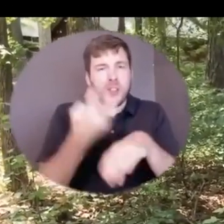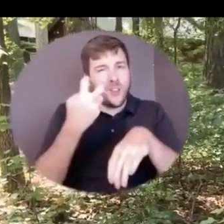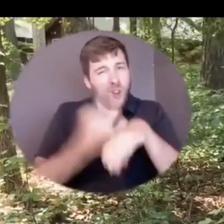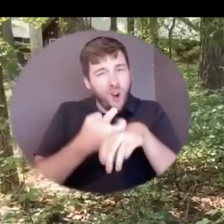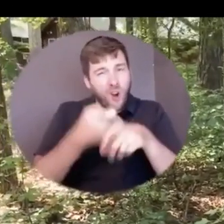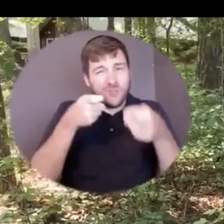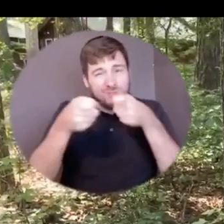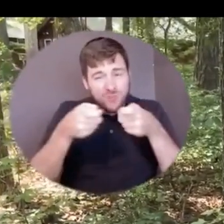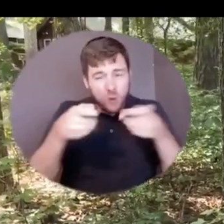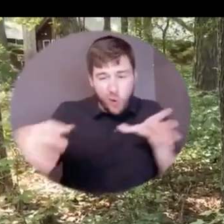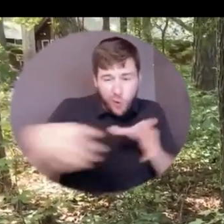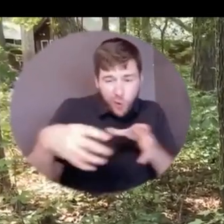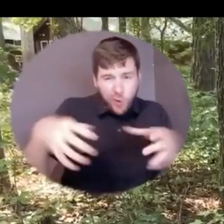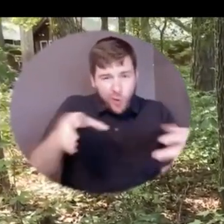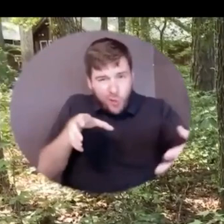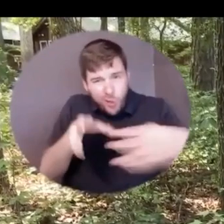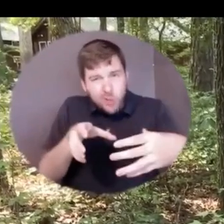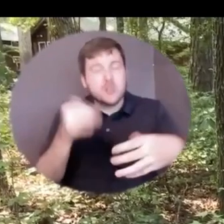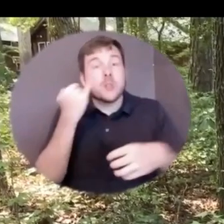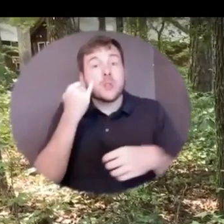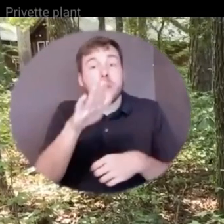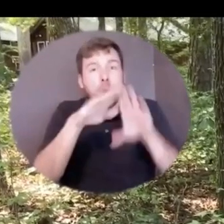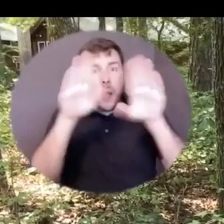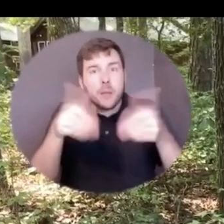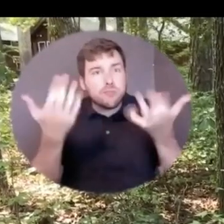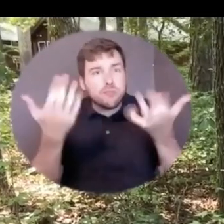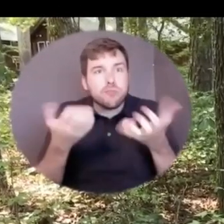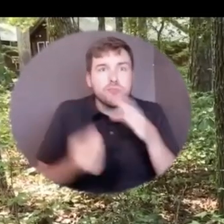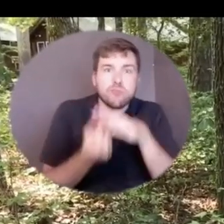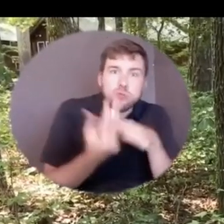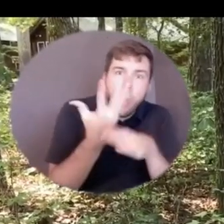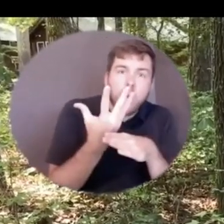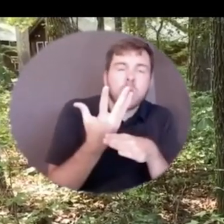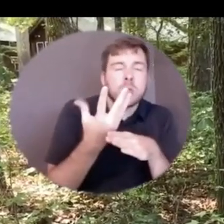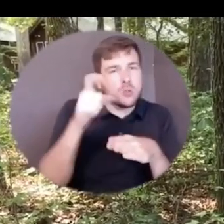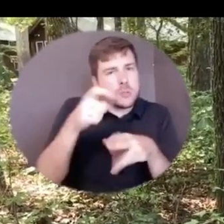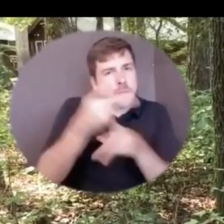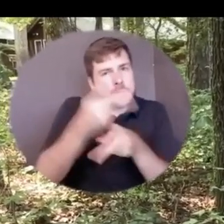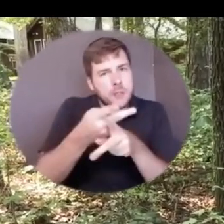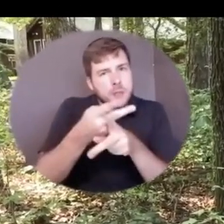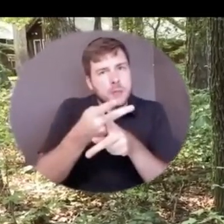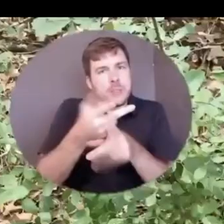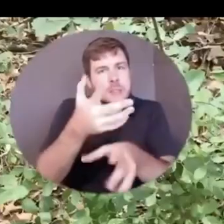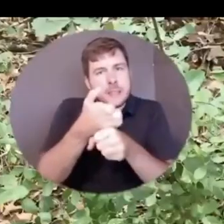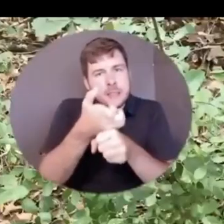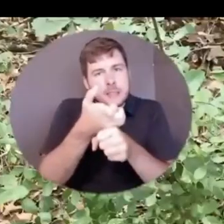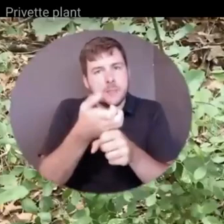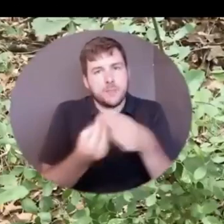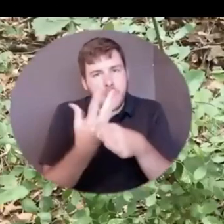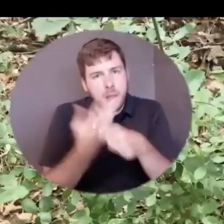So it's really important when you're thinking about planting things around your garden or your house that you check and make sure that they're native to our state.